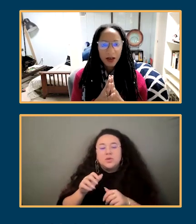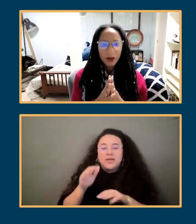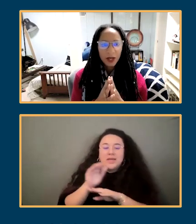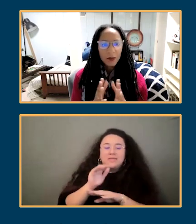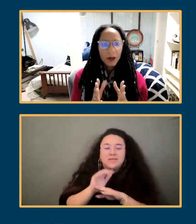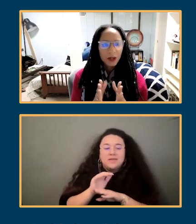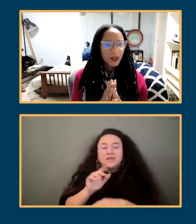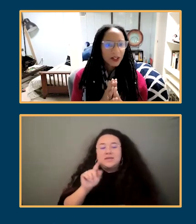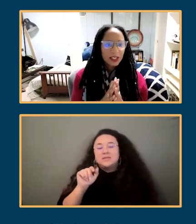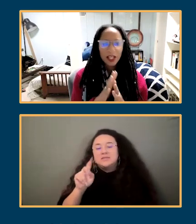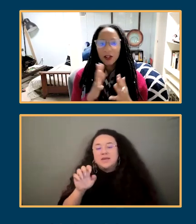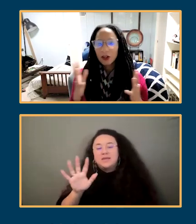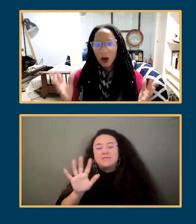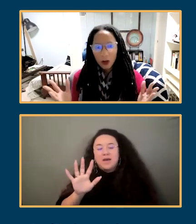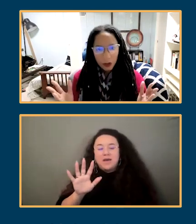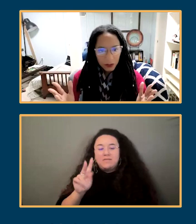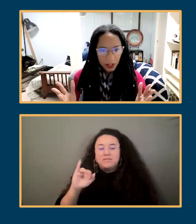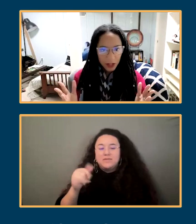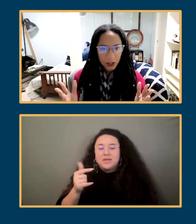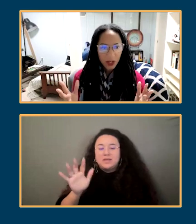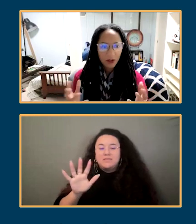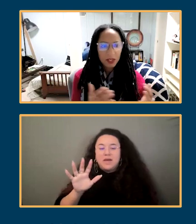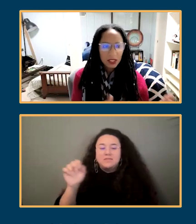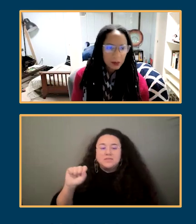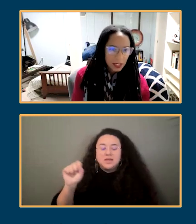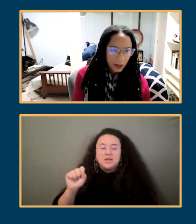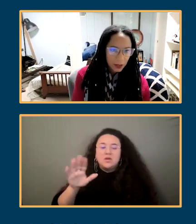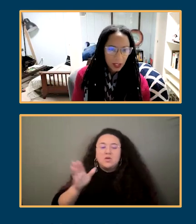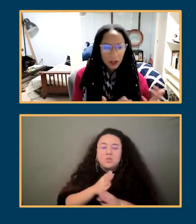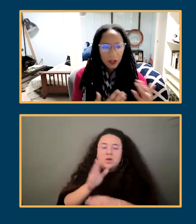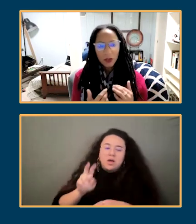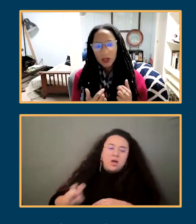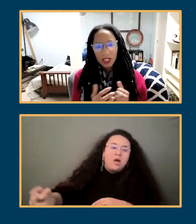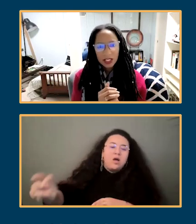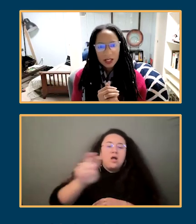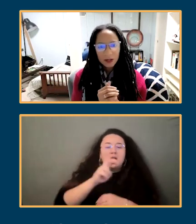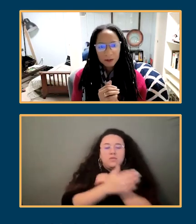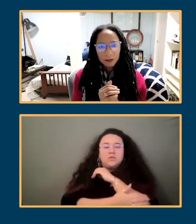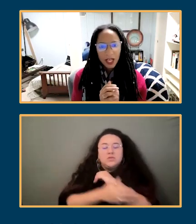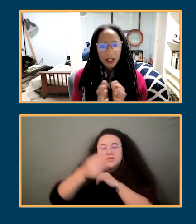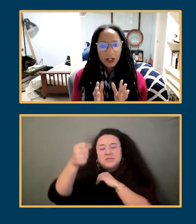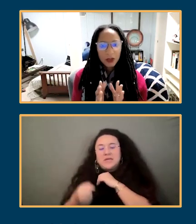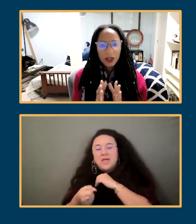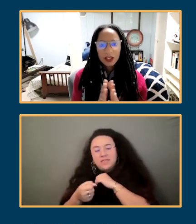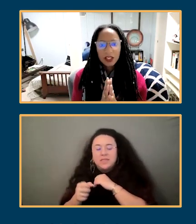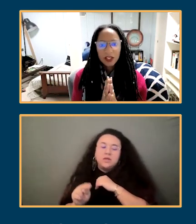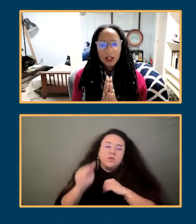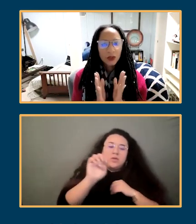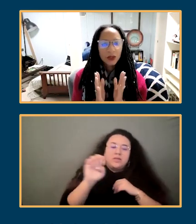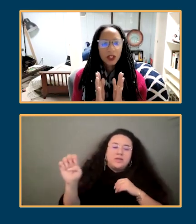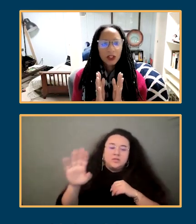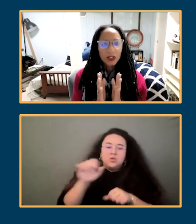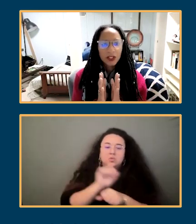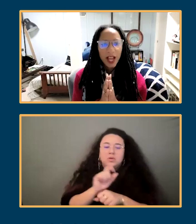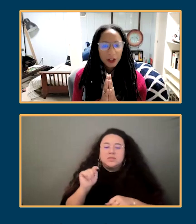5 in Seattle, but her career has taken her all over the country, from the Deep South to the Northeast. Angela's work in